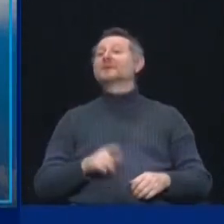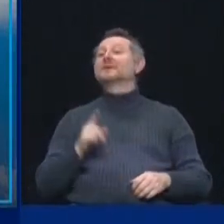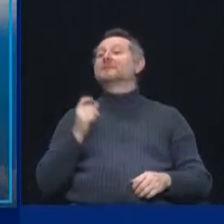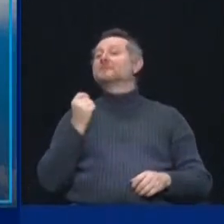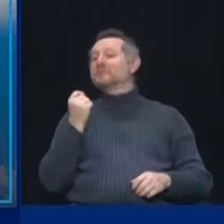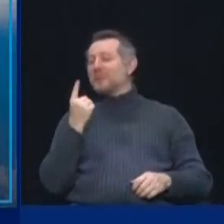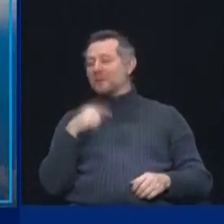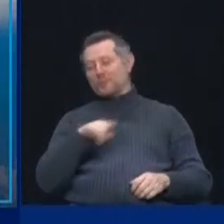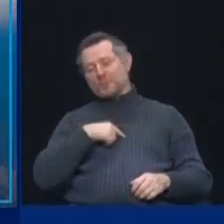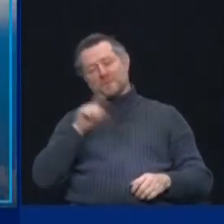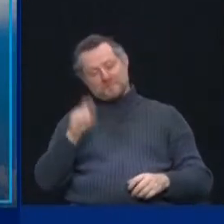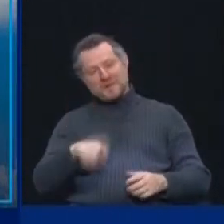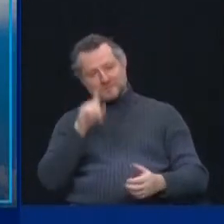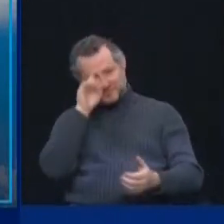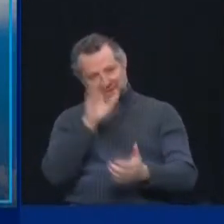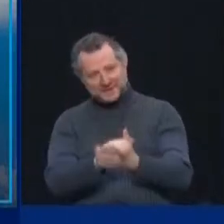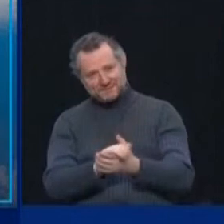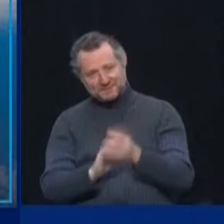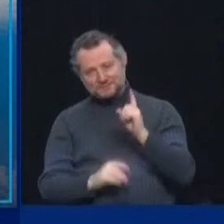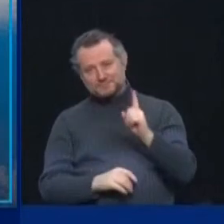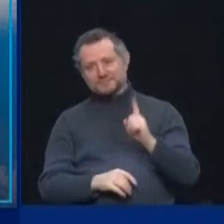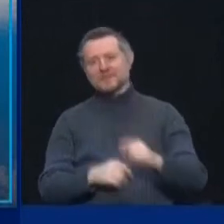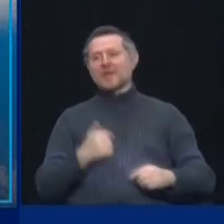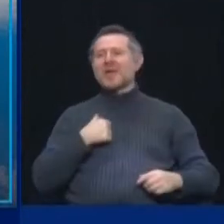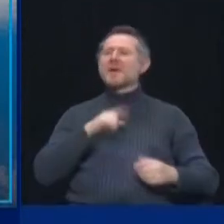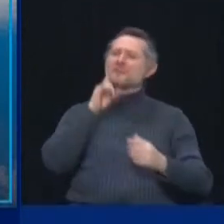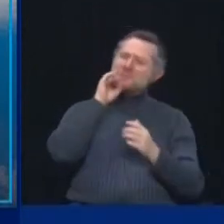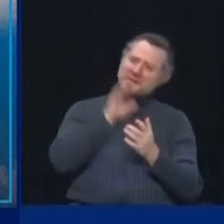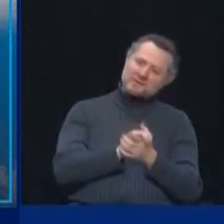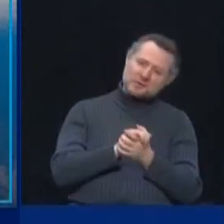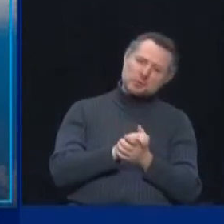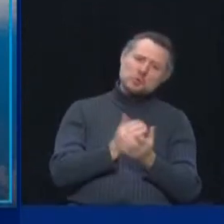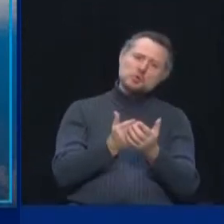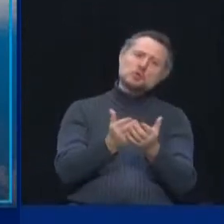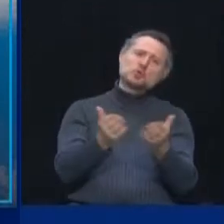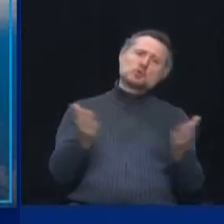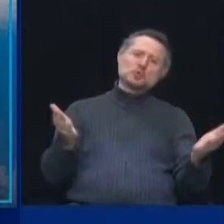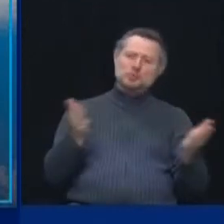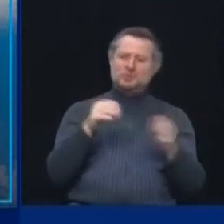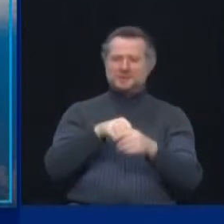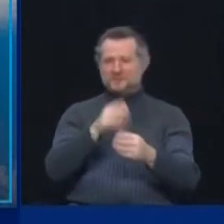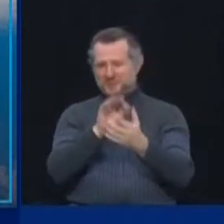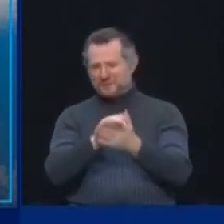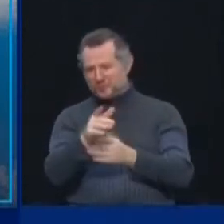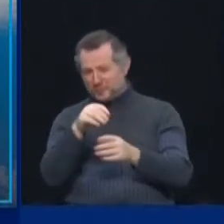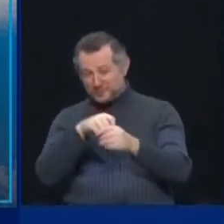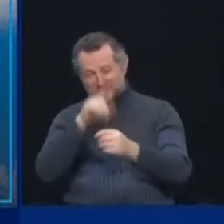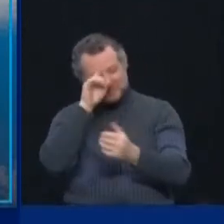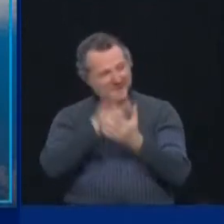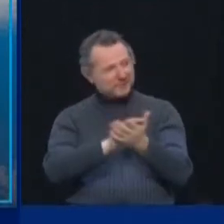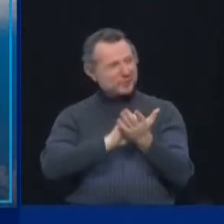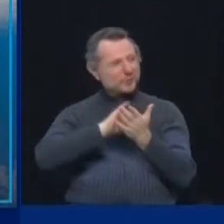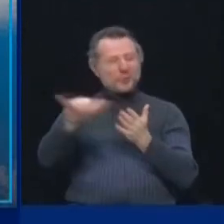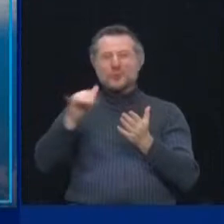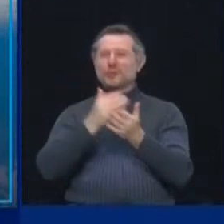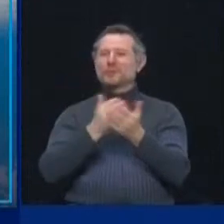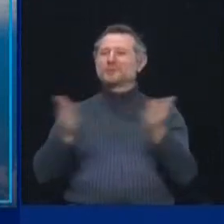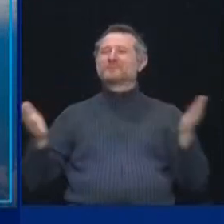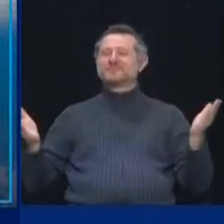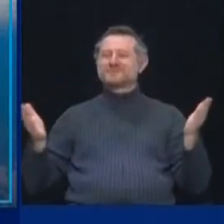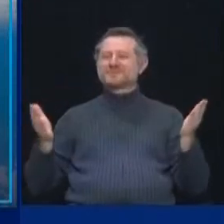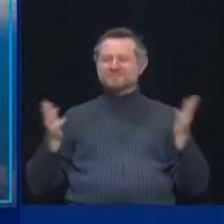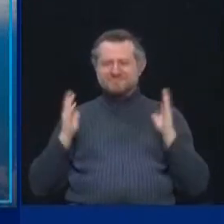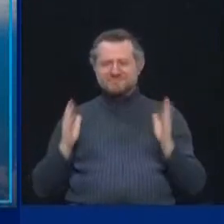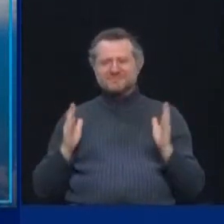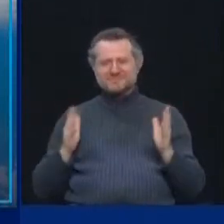it. I believe in you. I believe in New Yorkers. I saw what